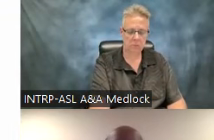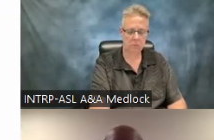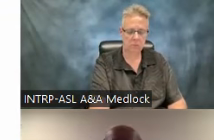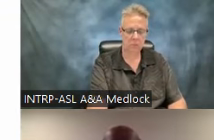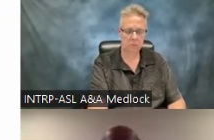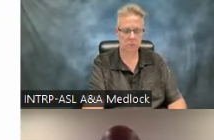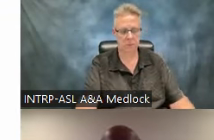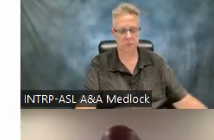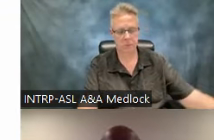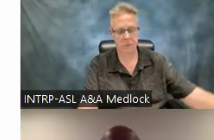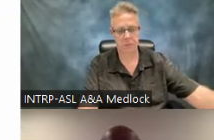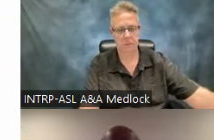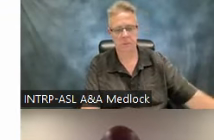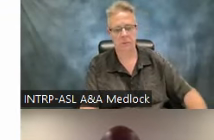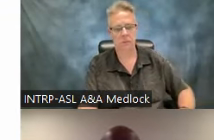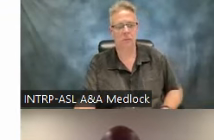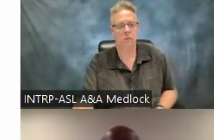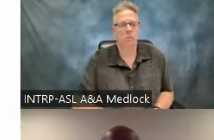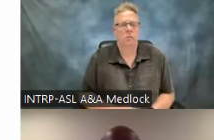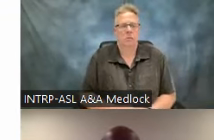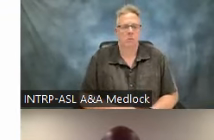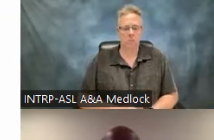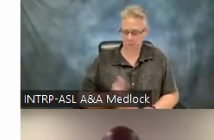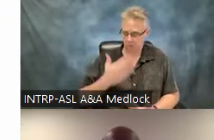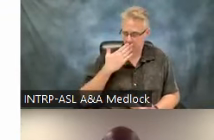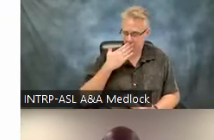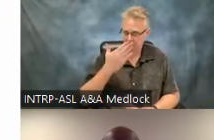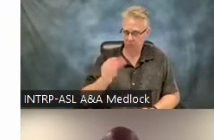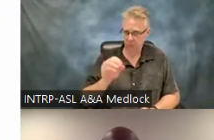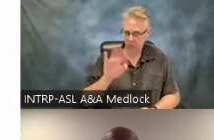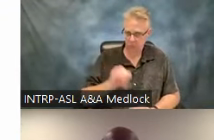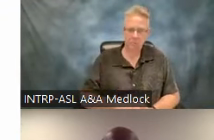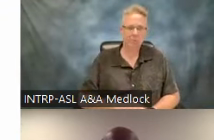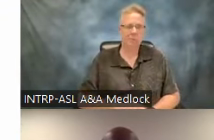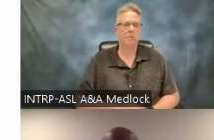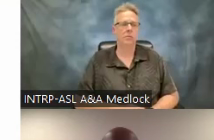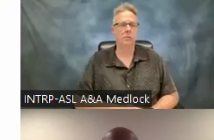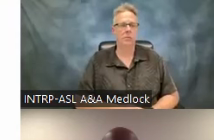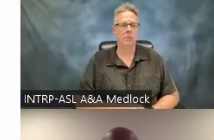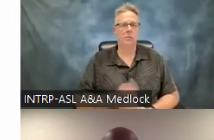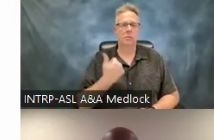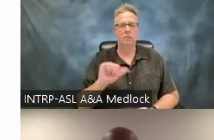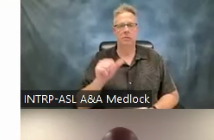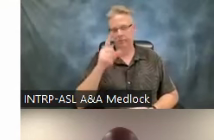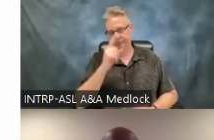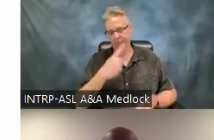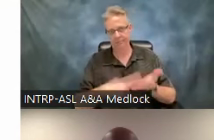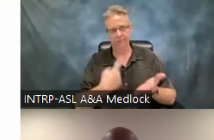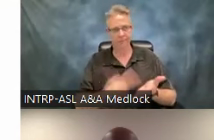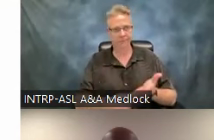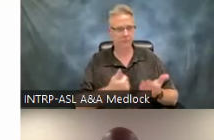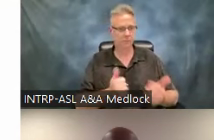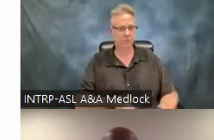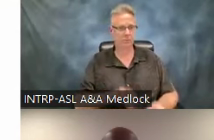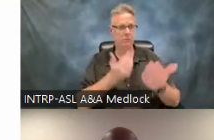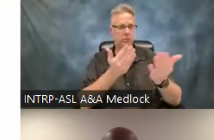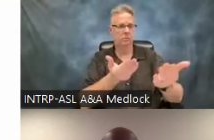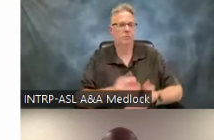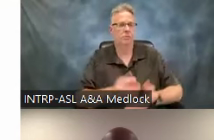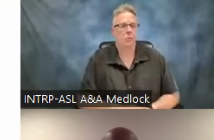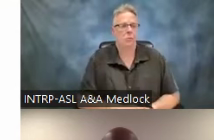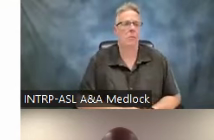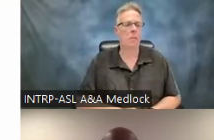has been completed. Thank you, Co-Chair Obi. Is there any discussion or suggestions